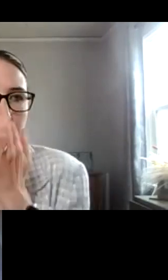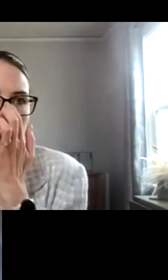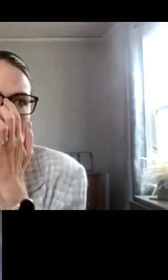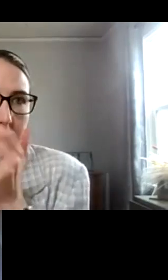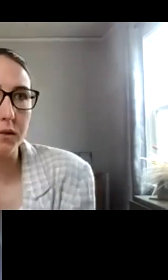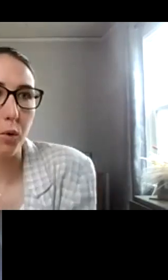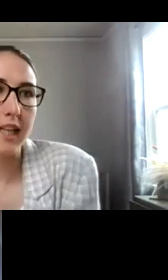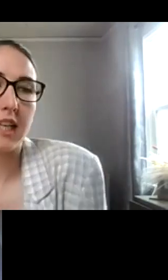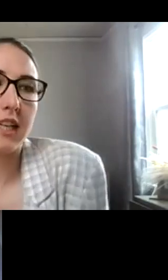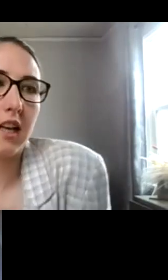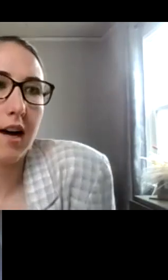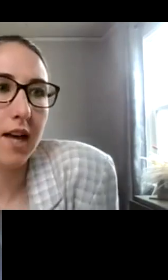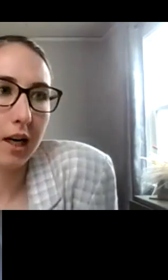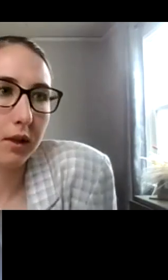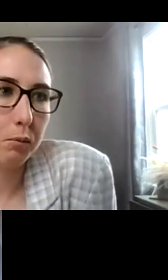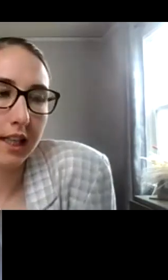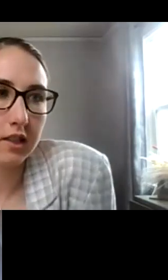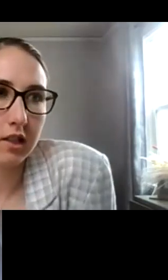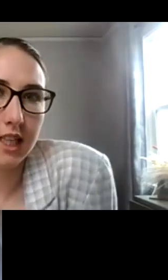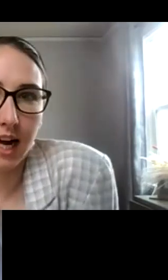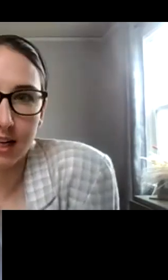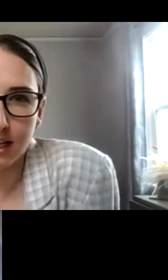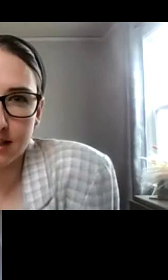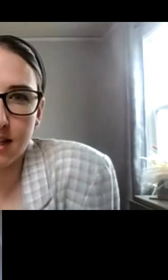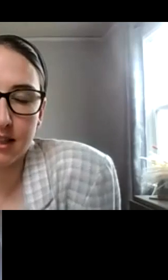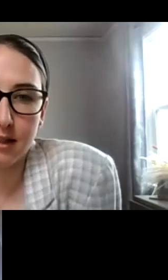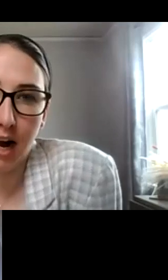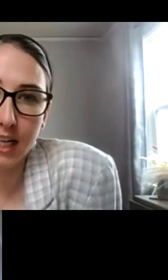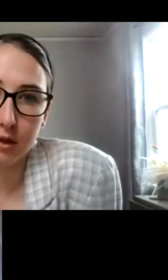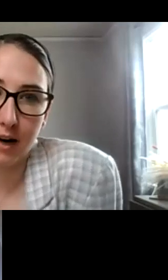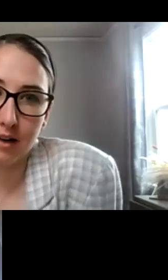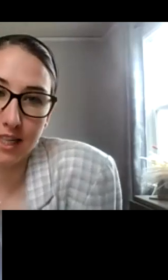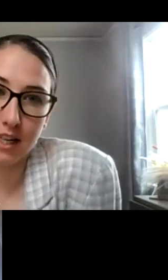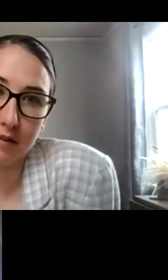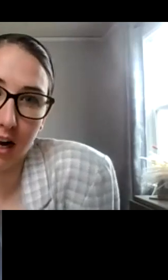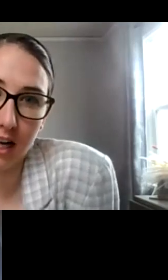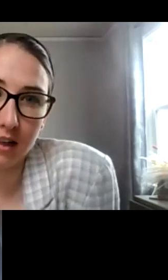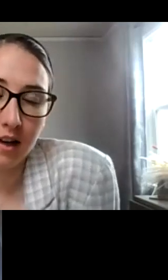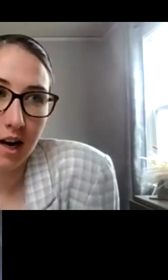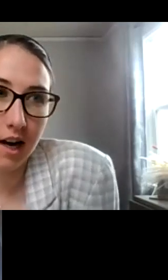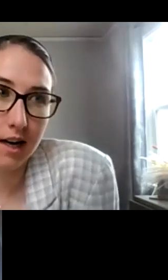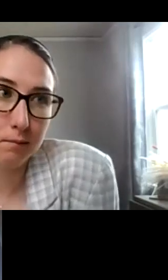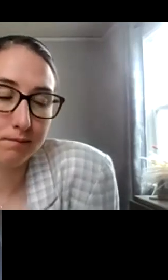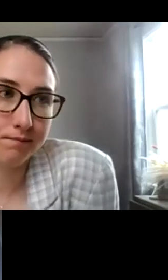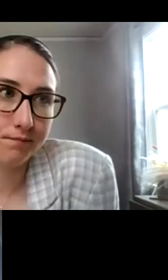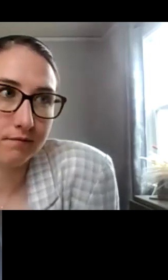I think Tom makes a good point that the equity plan certainly had things like this in mind around identifying